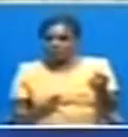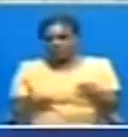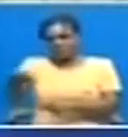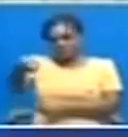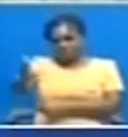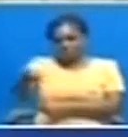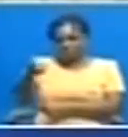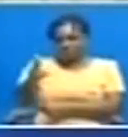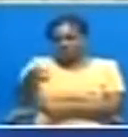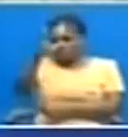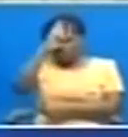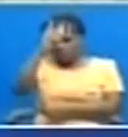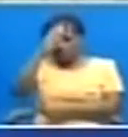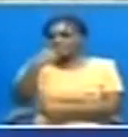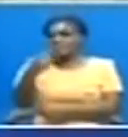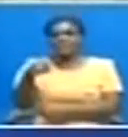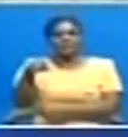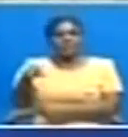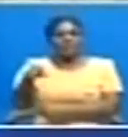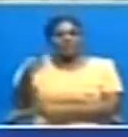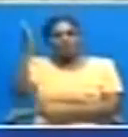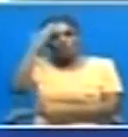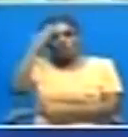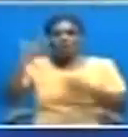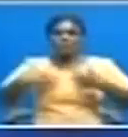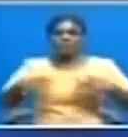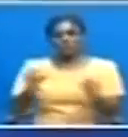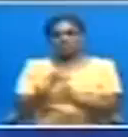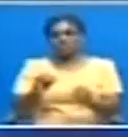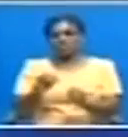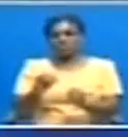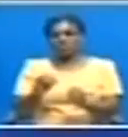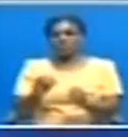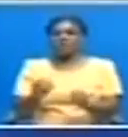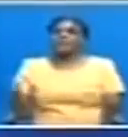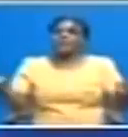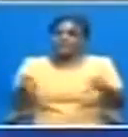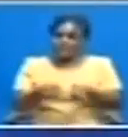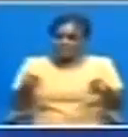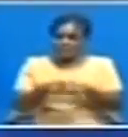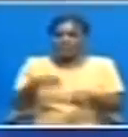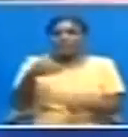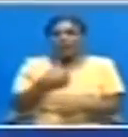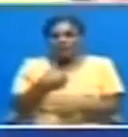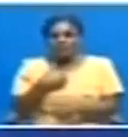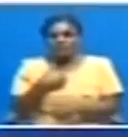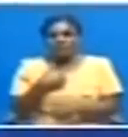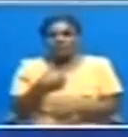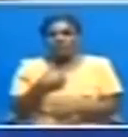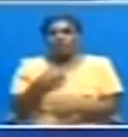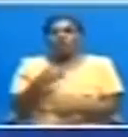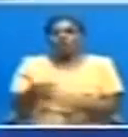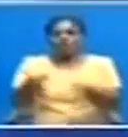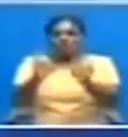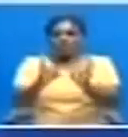were shorted and police labeled them as unidentified persons. But that is not all. It names Constable Patrick Duranira as the